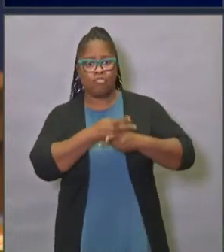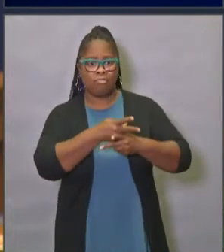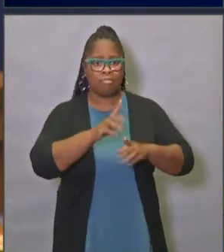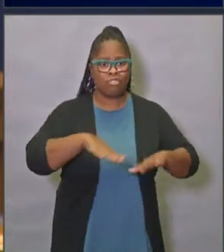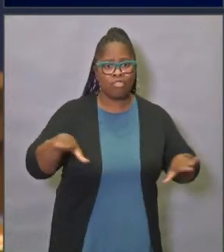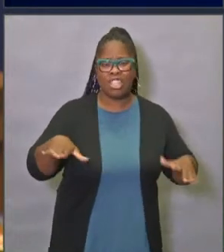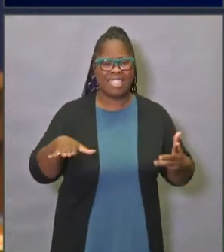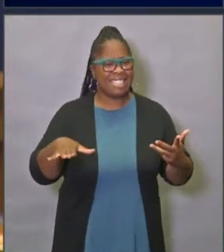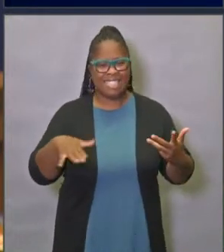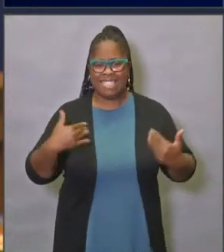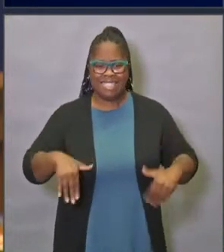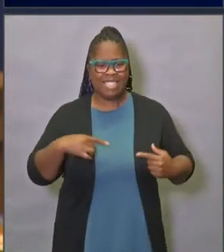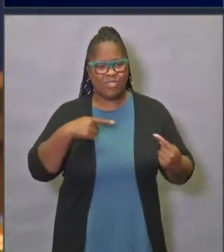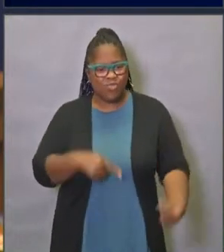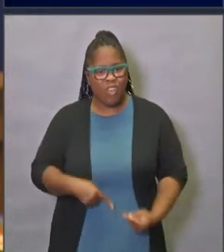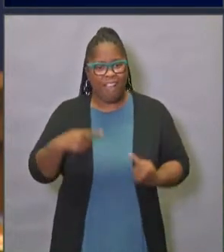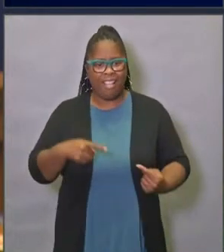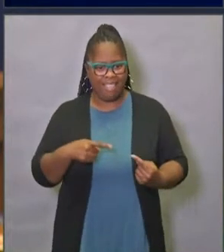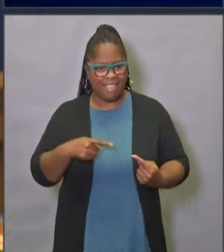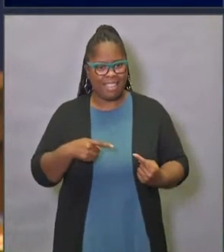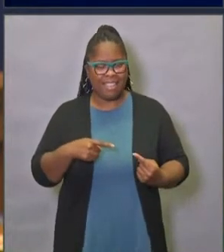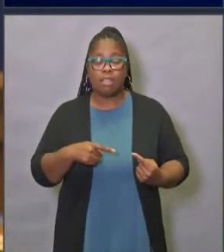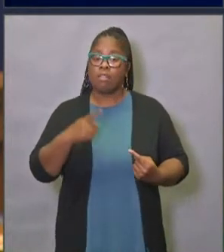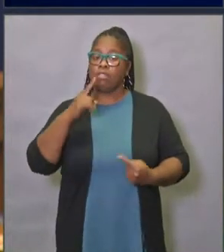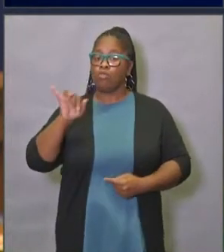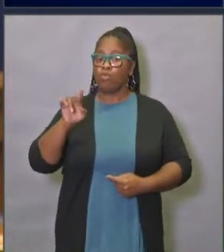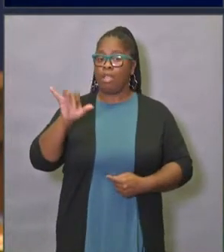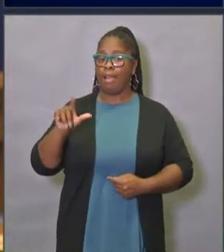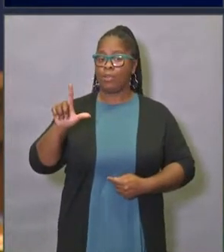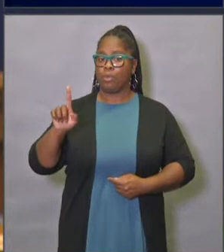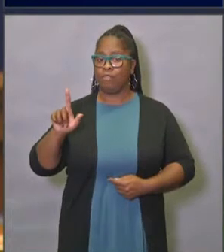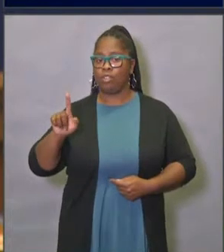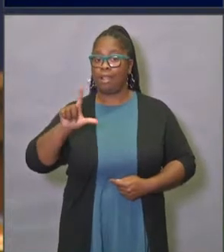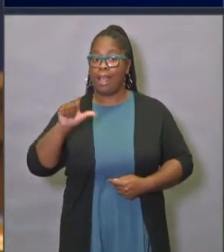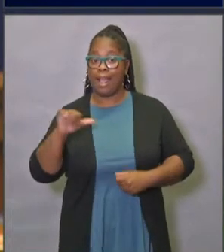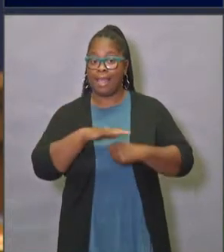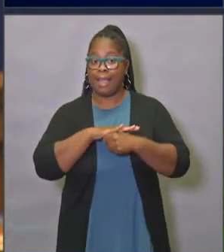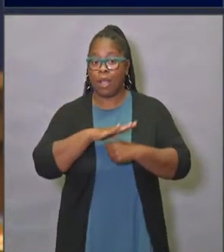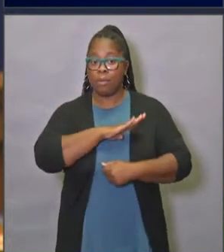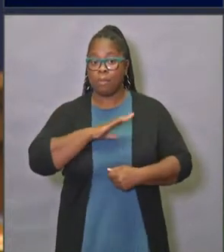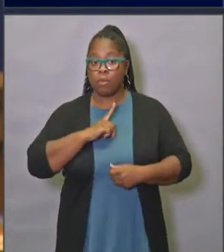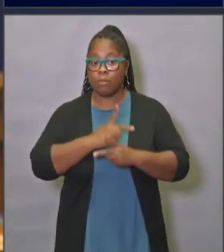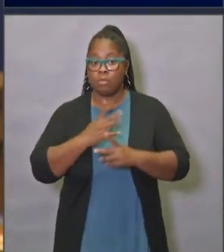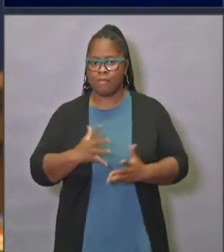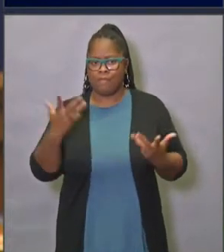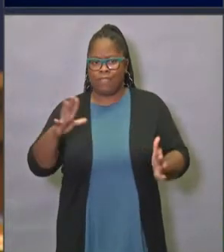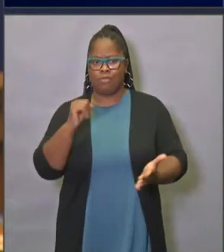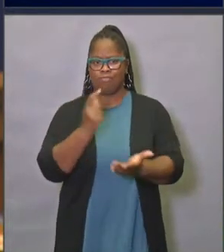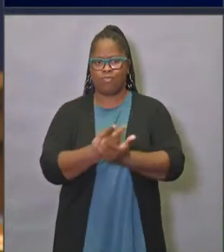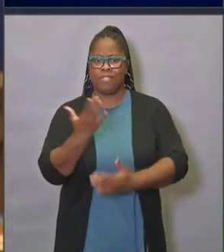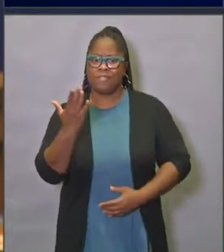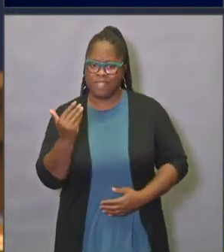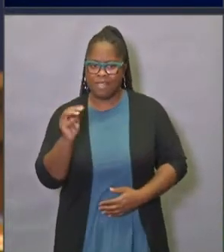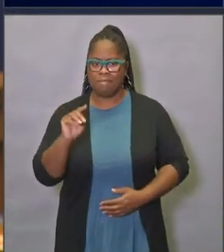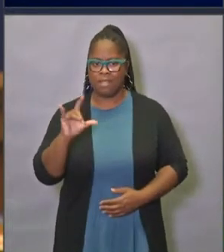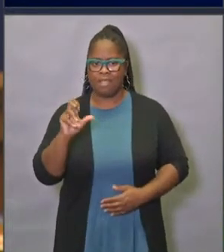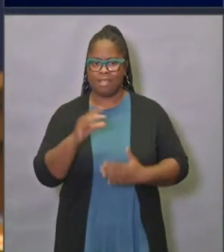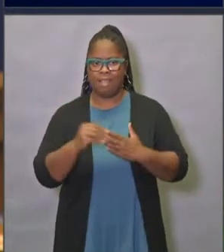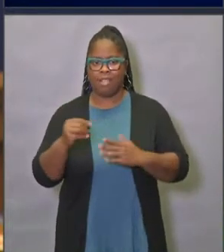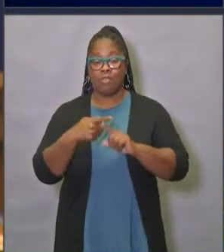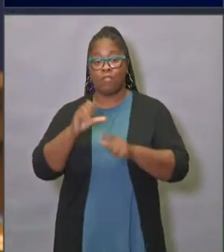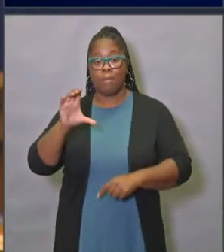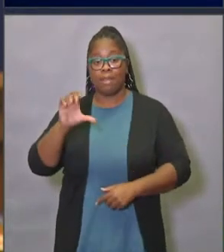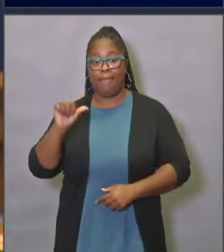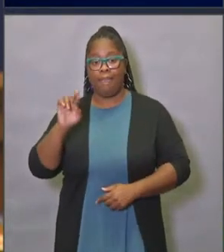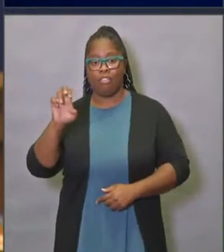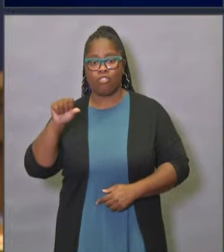the economy starts to recover. On July 21st, the LA County Board of Supervisors approved $15 million of CARES Act funding